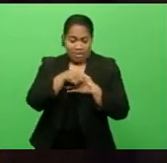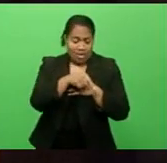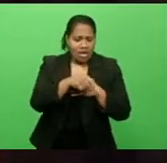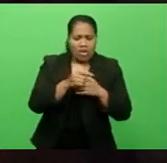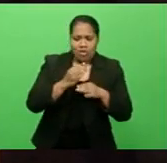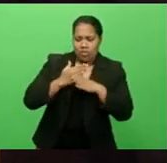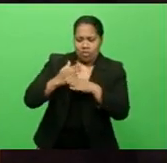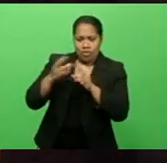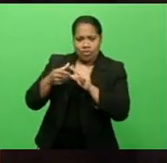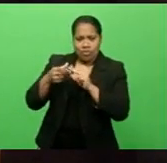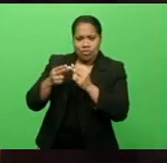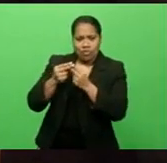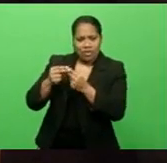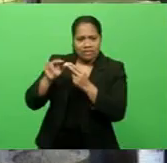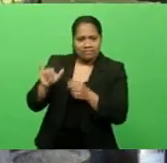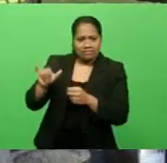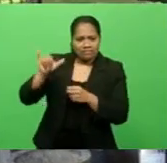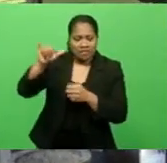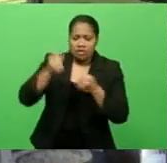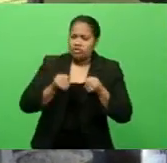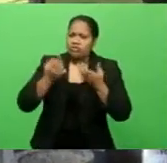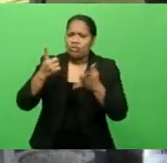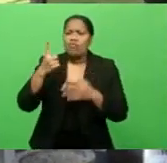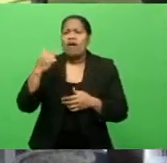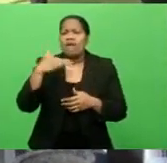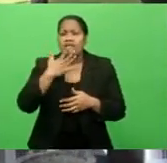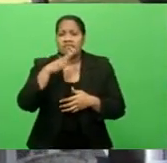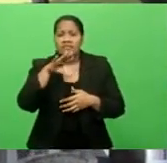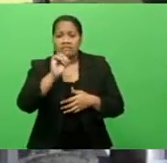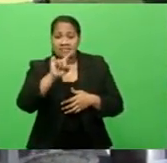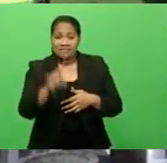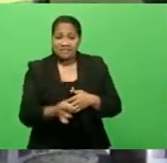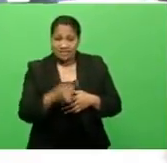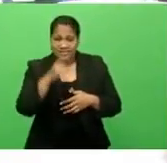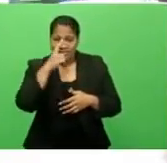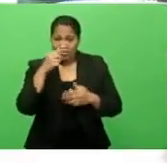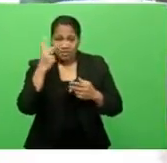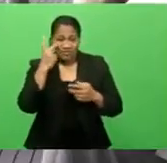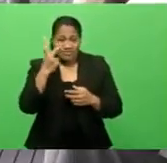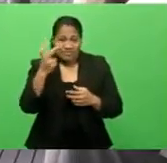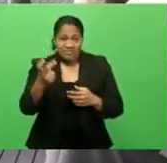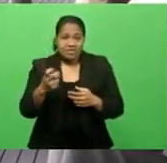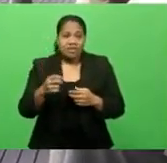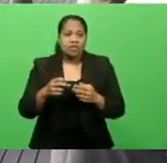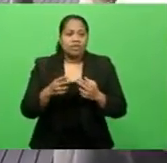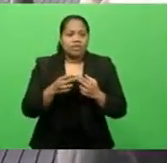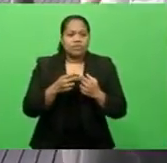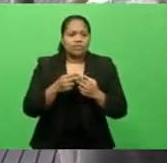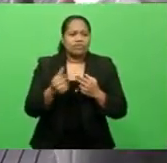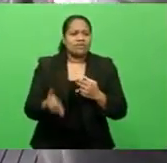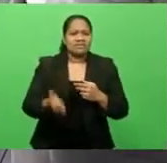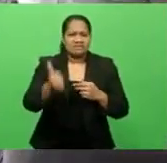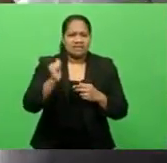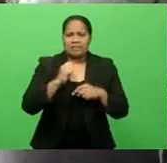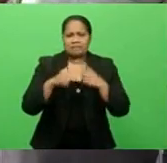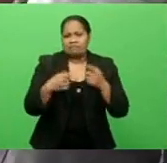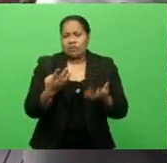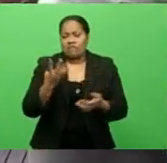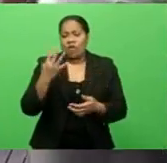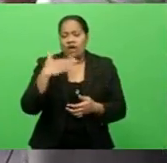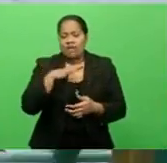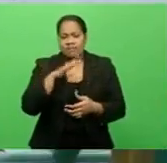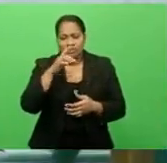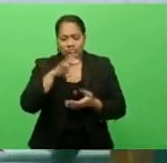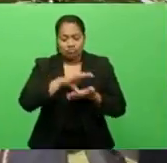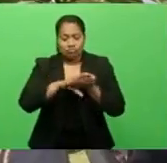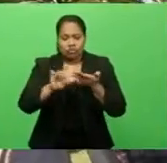first 150,000 visitors with a once-in-a-lifetime travel stipend of around $400 per passenger to